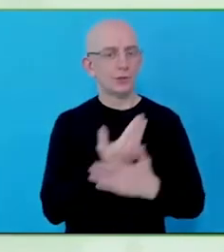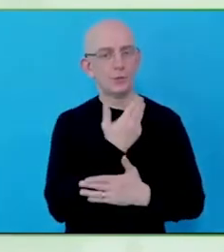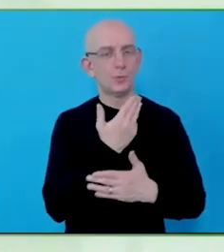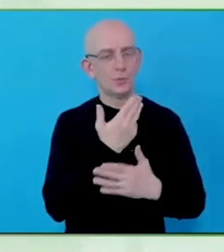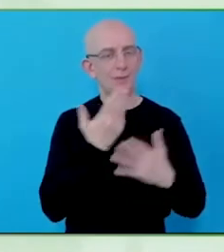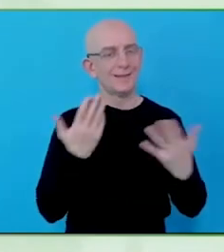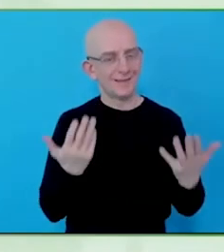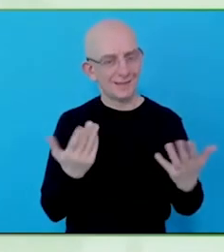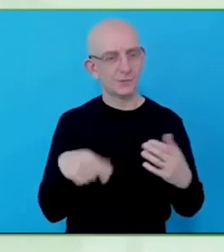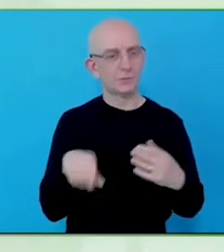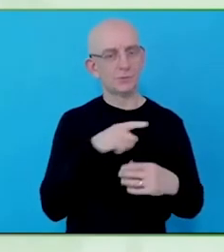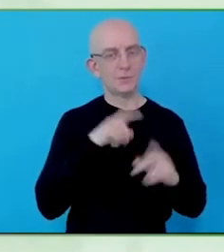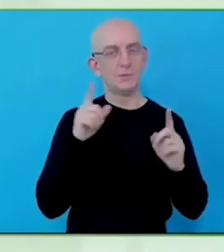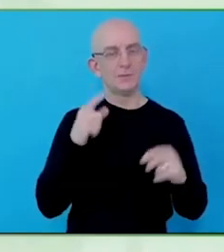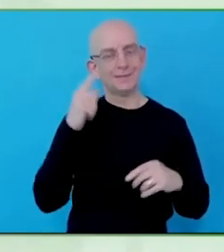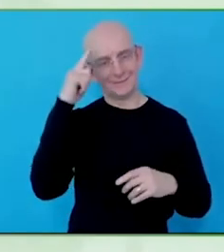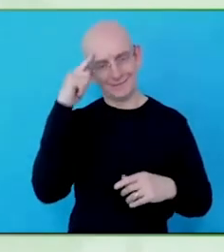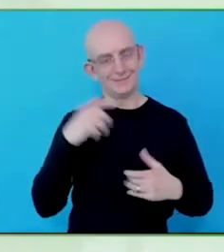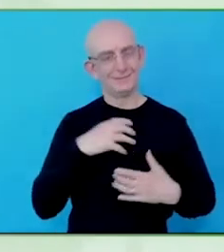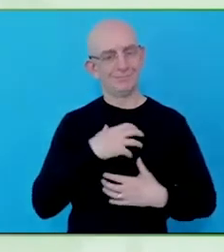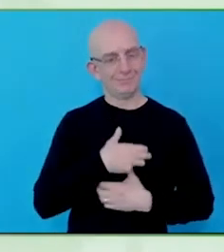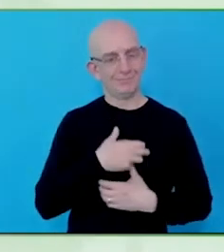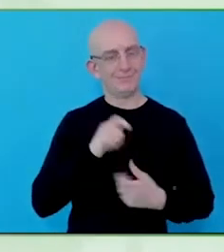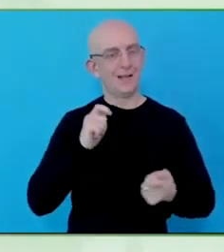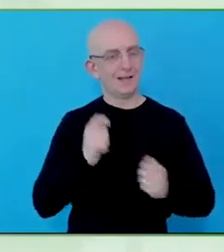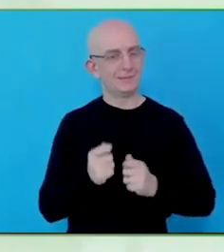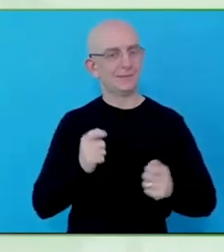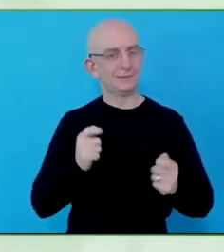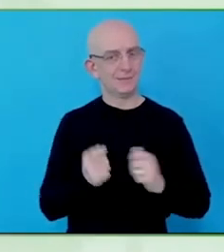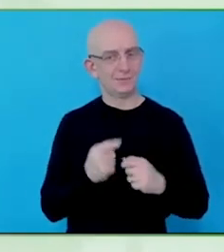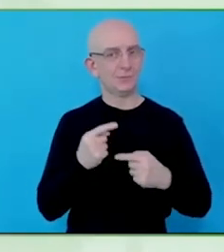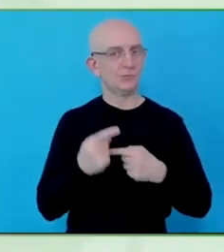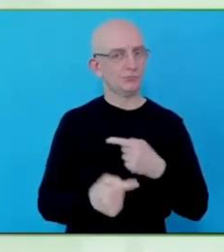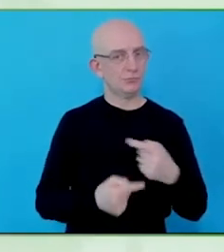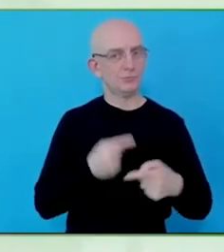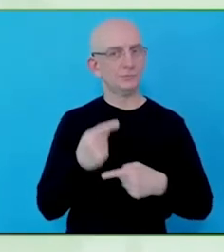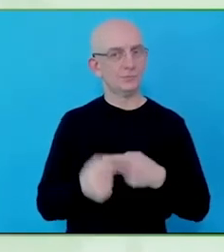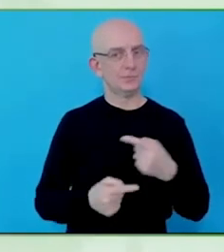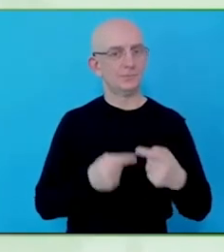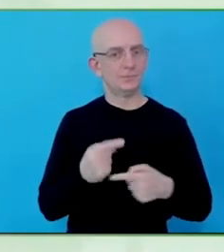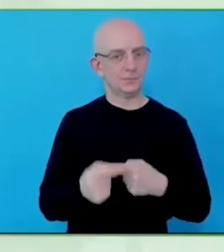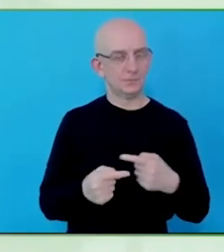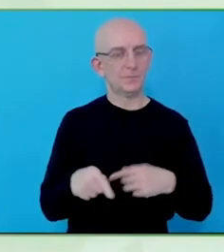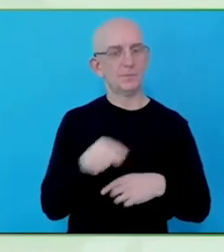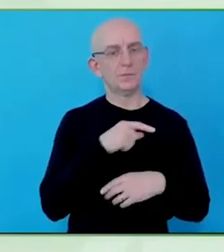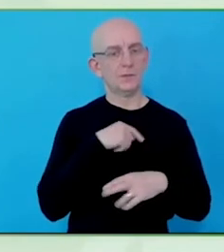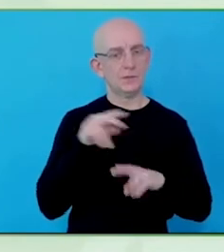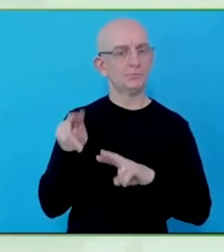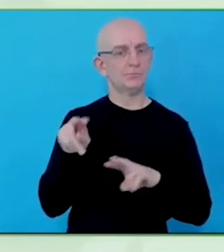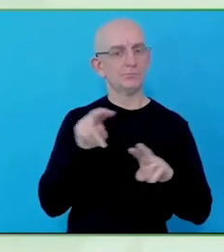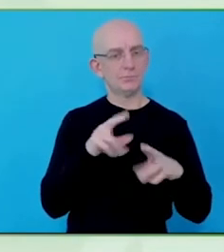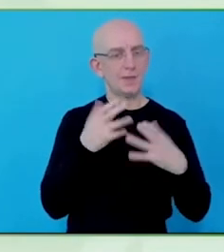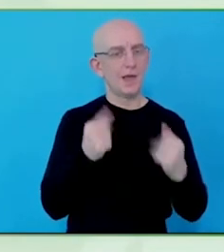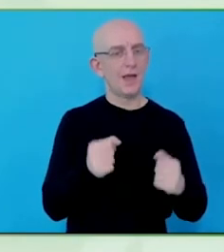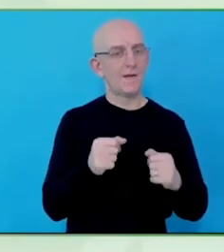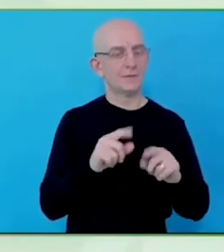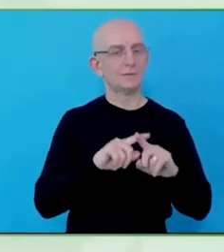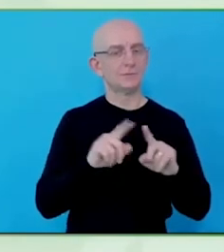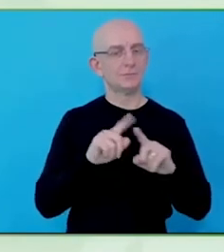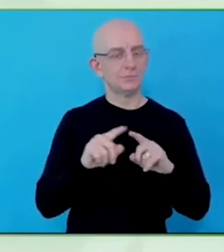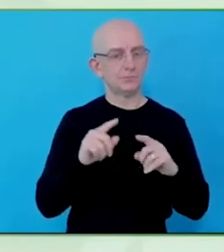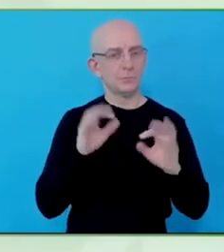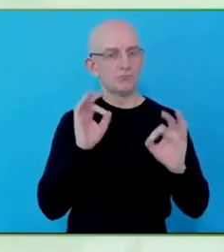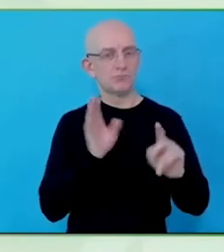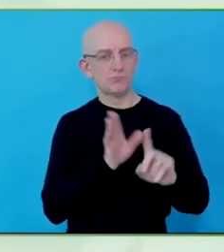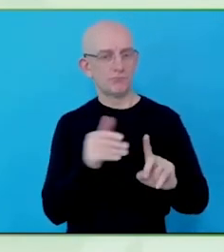people who represent the users at the end into your development. So you need people, you need educated people,